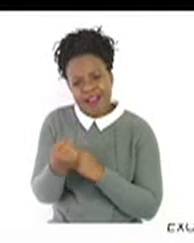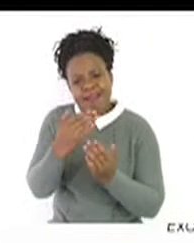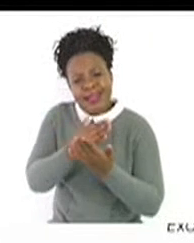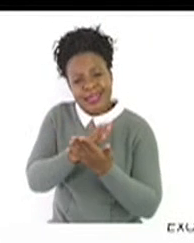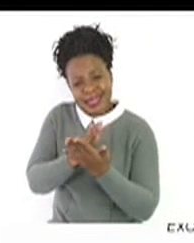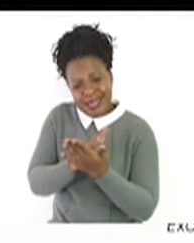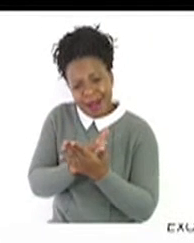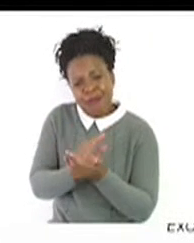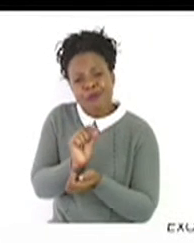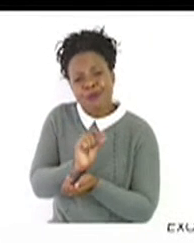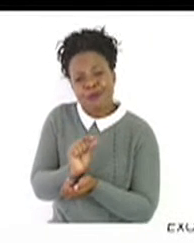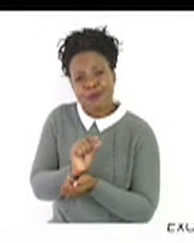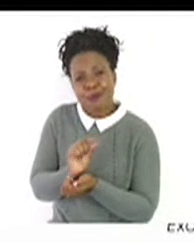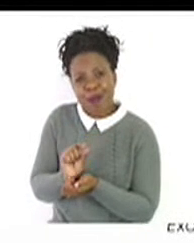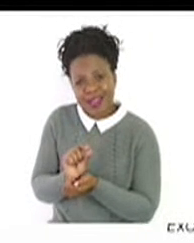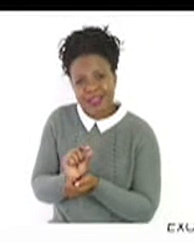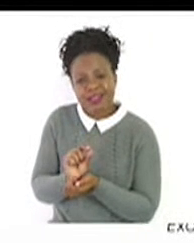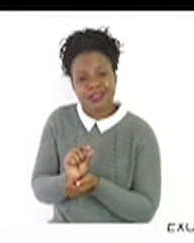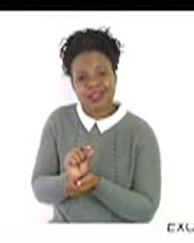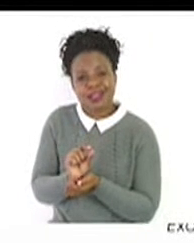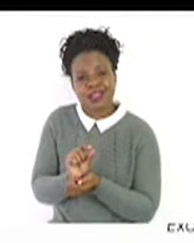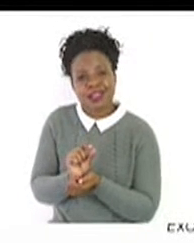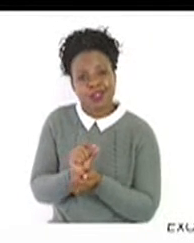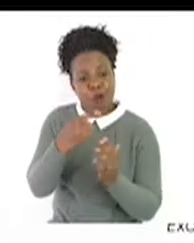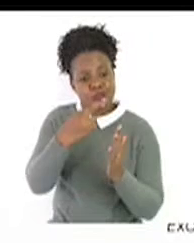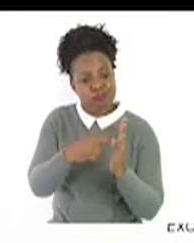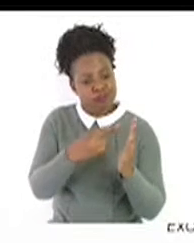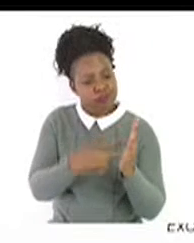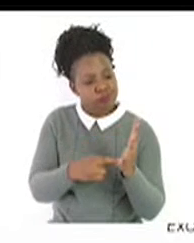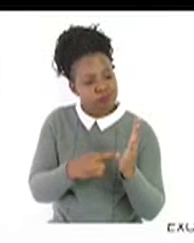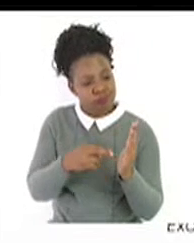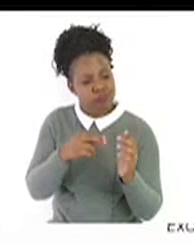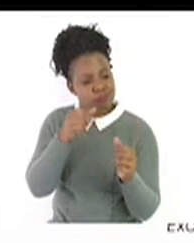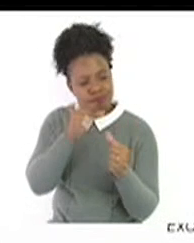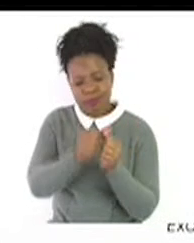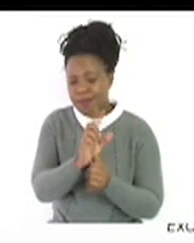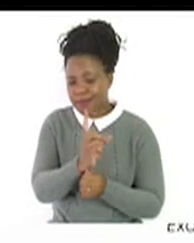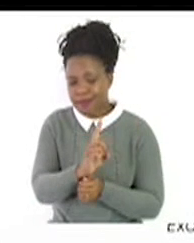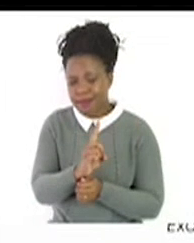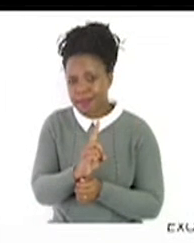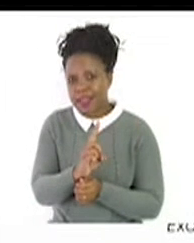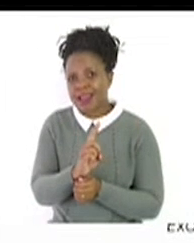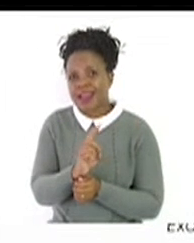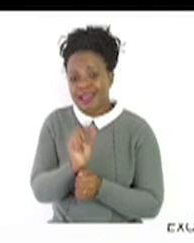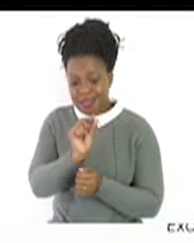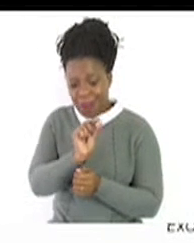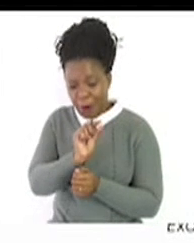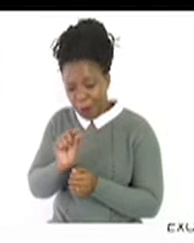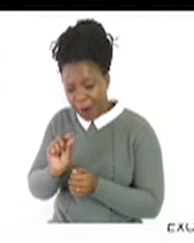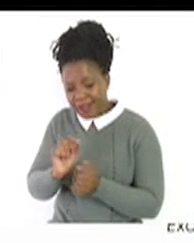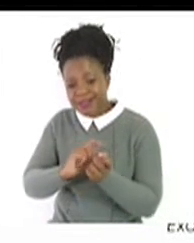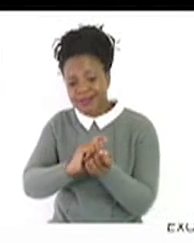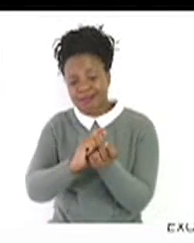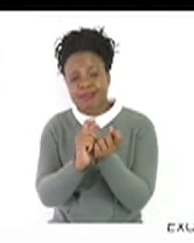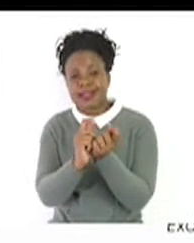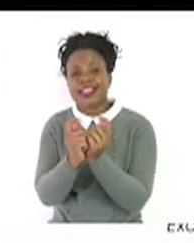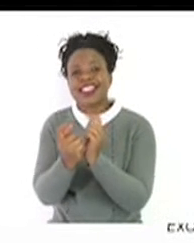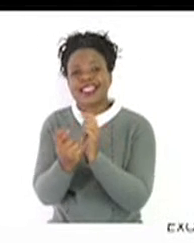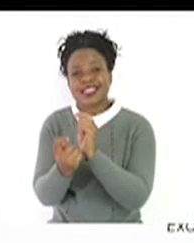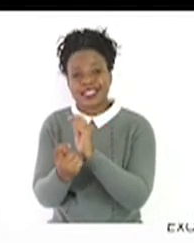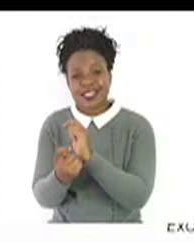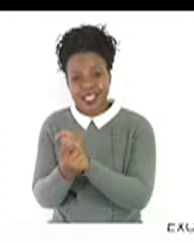all. Example, we've got nouns like